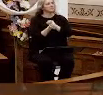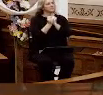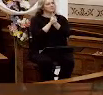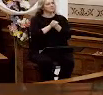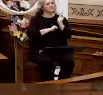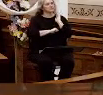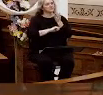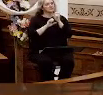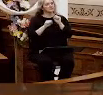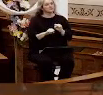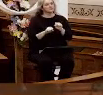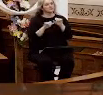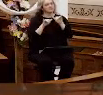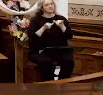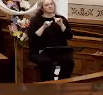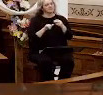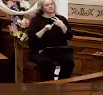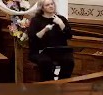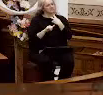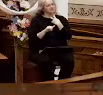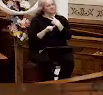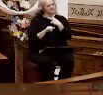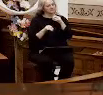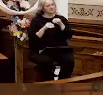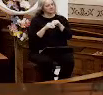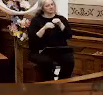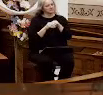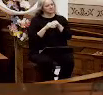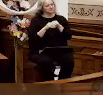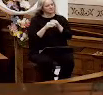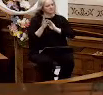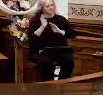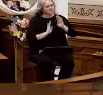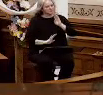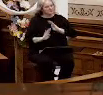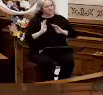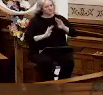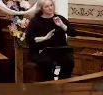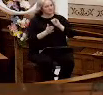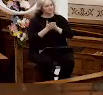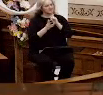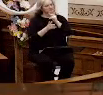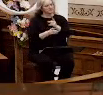trapped in the same cycles of behaviors that keep us